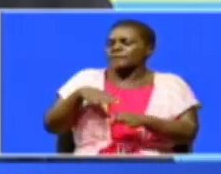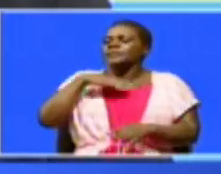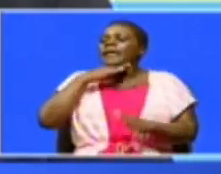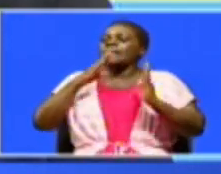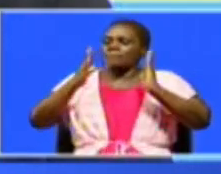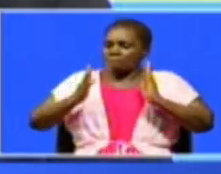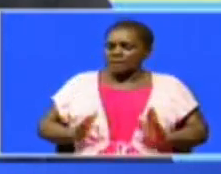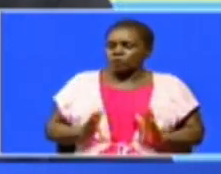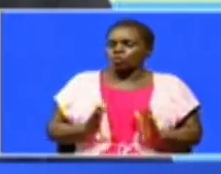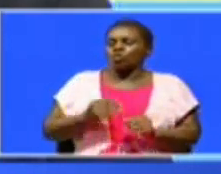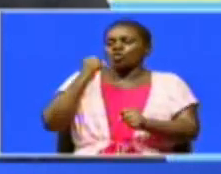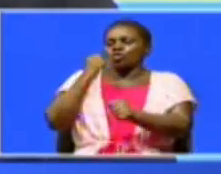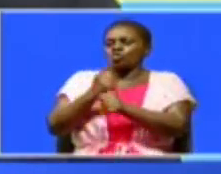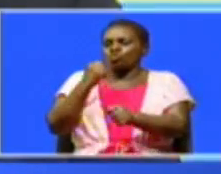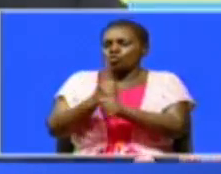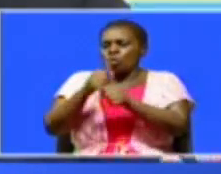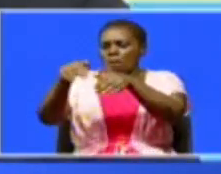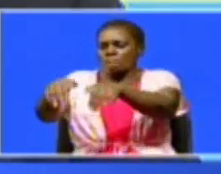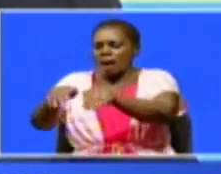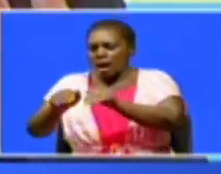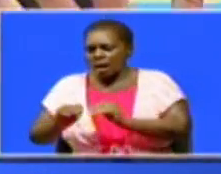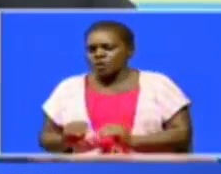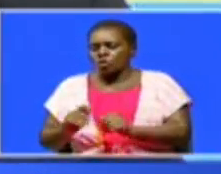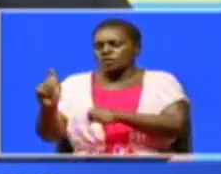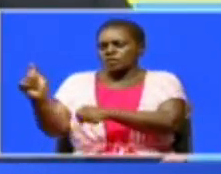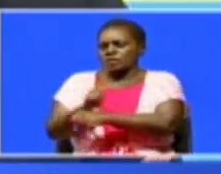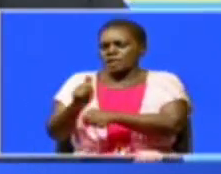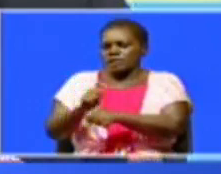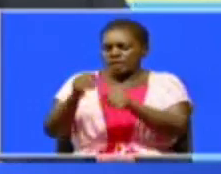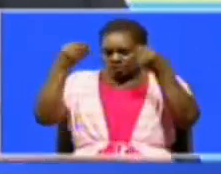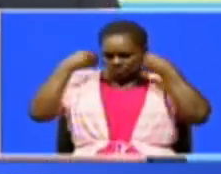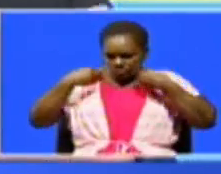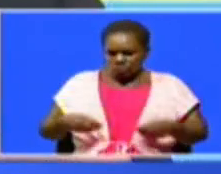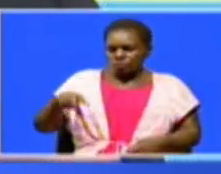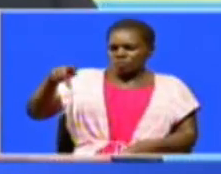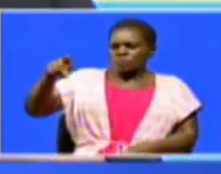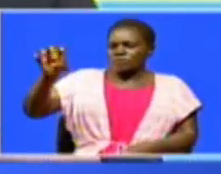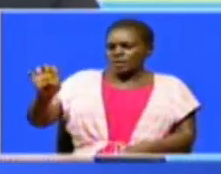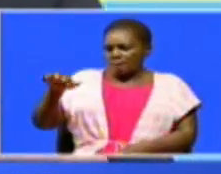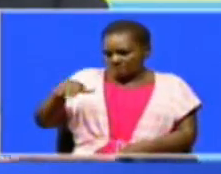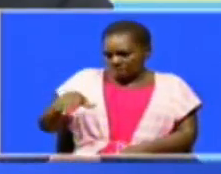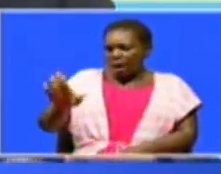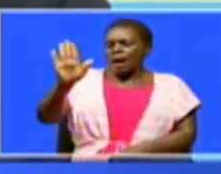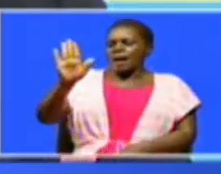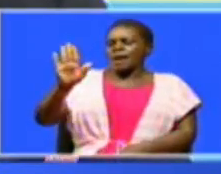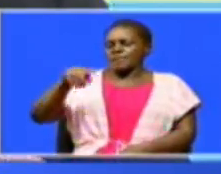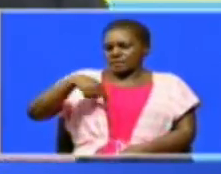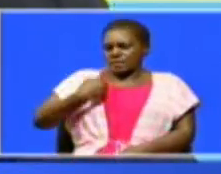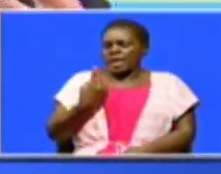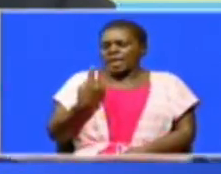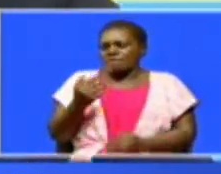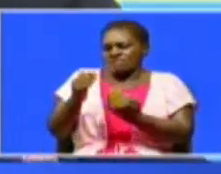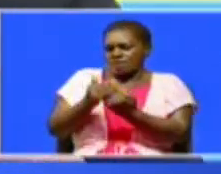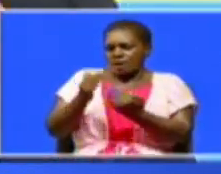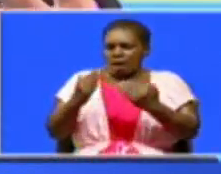deceased, actually conduct, you know, that process and be trained in terms of donning PPEs, so they themselves are the ones who are handling the body